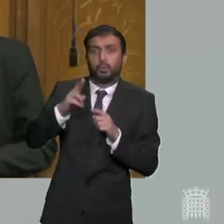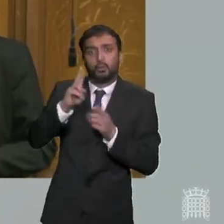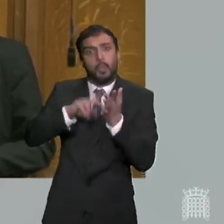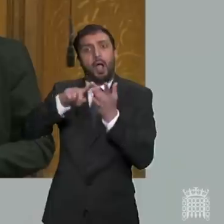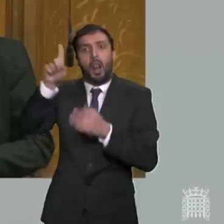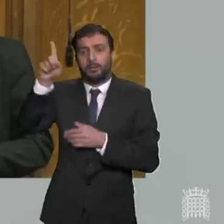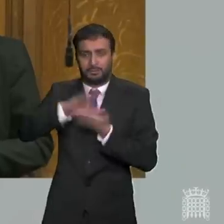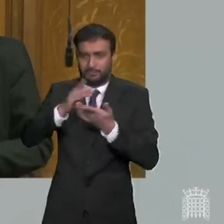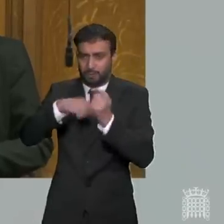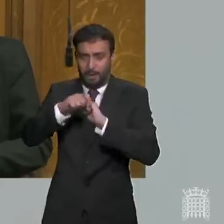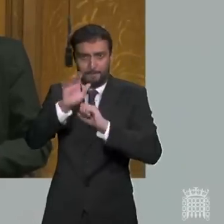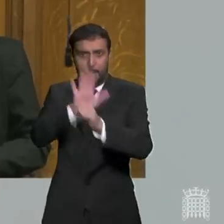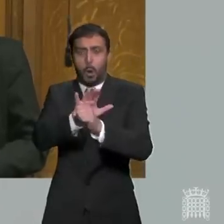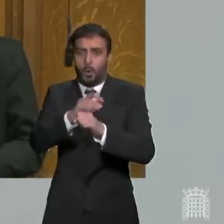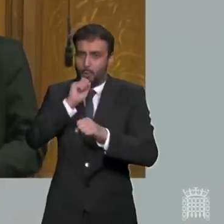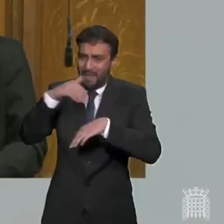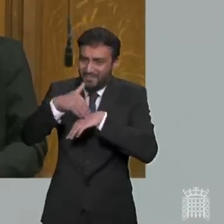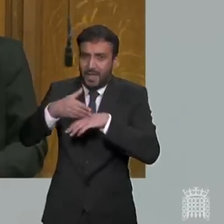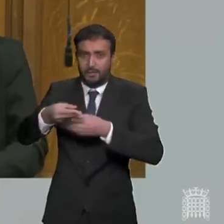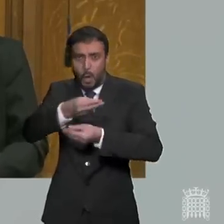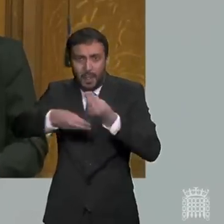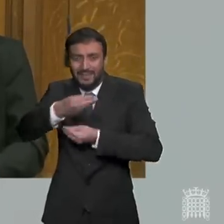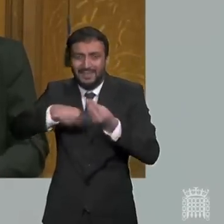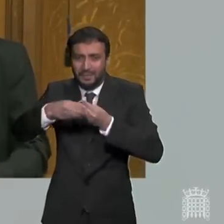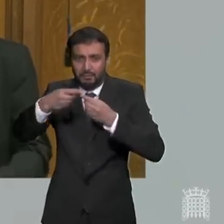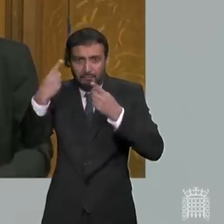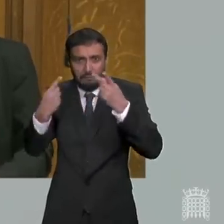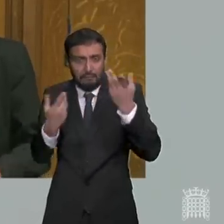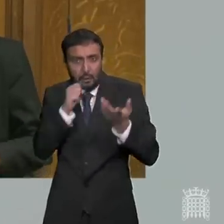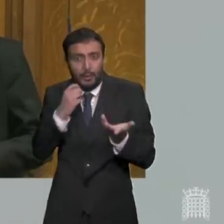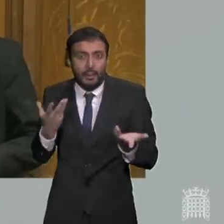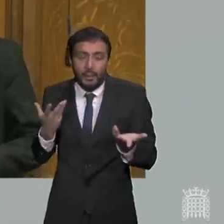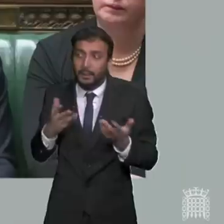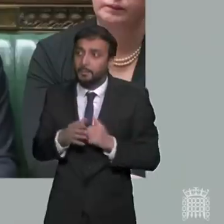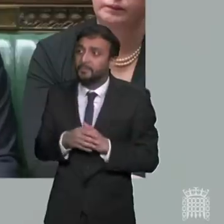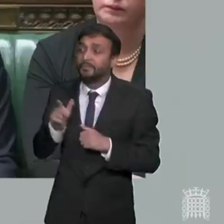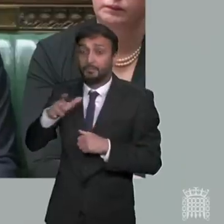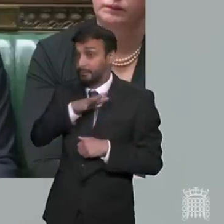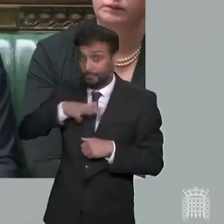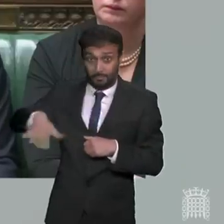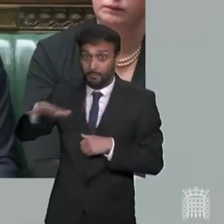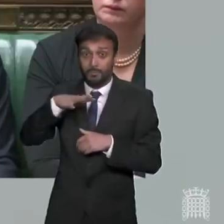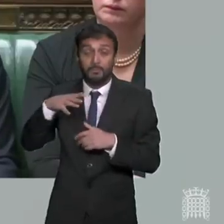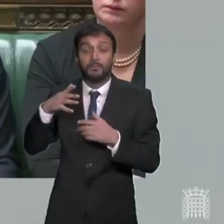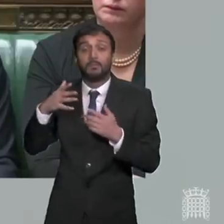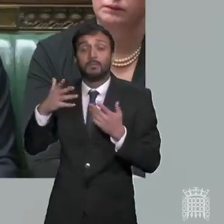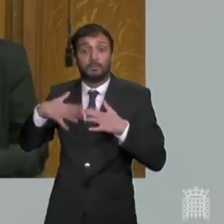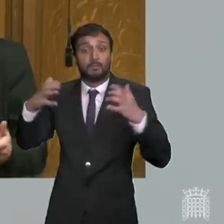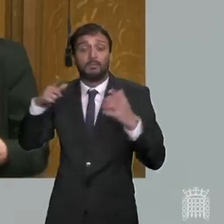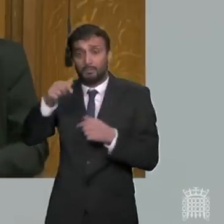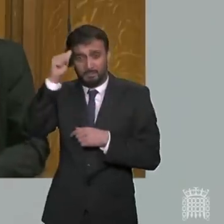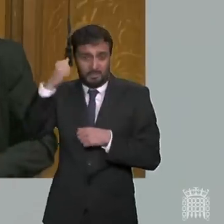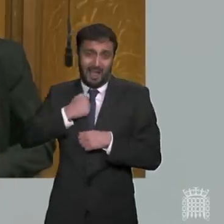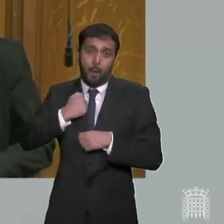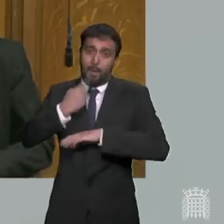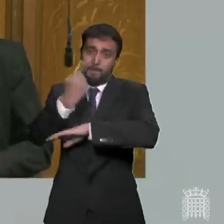impact on non-Irish and British people living in Ireland. Members from across the House have acknowledged that our border isn't a normal one. Will